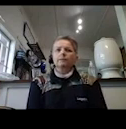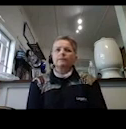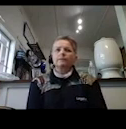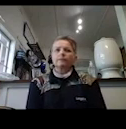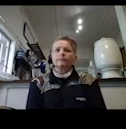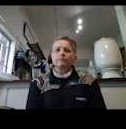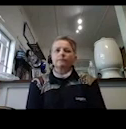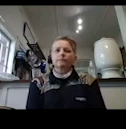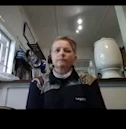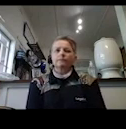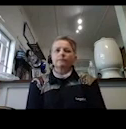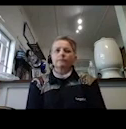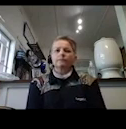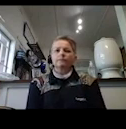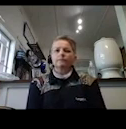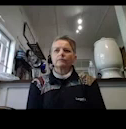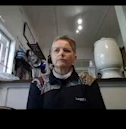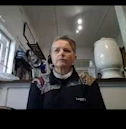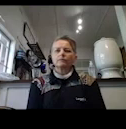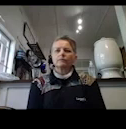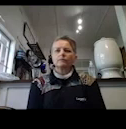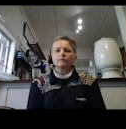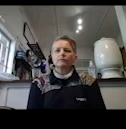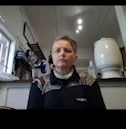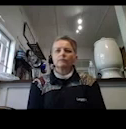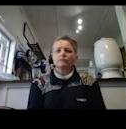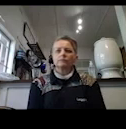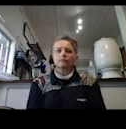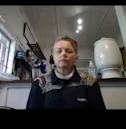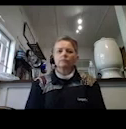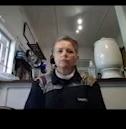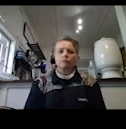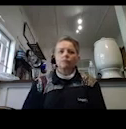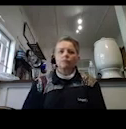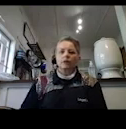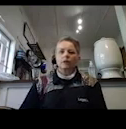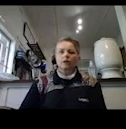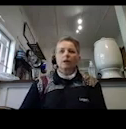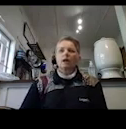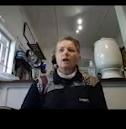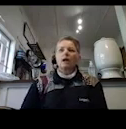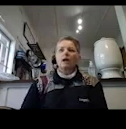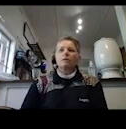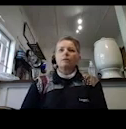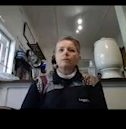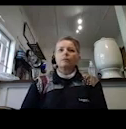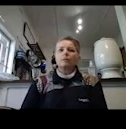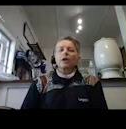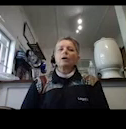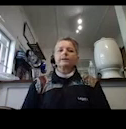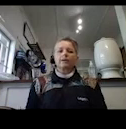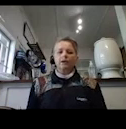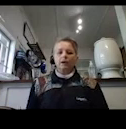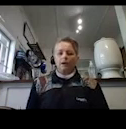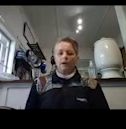Mm-hmm. And notice of motion, can you just explain that again for someone who